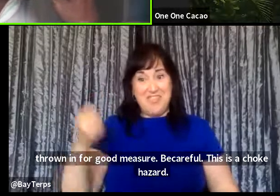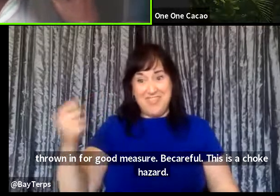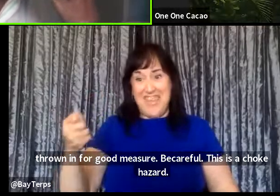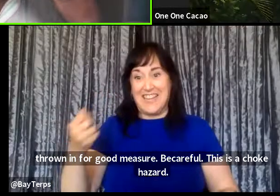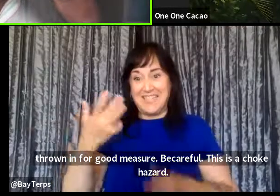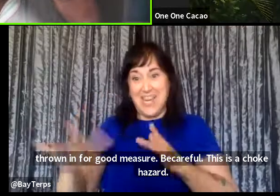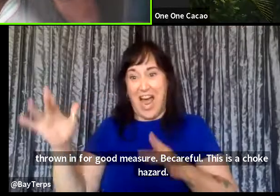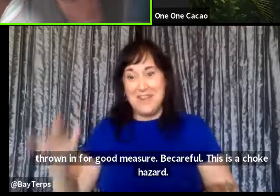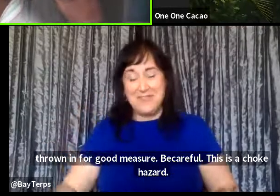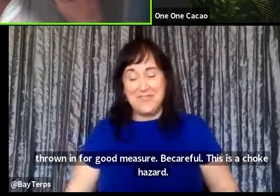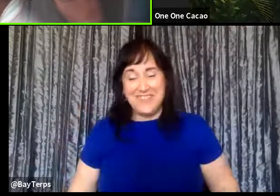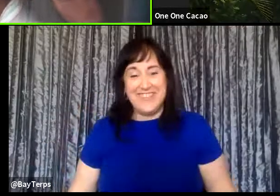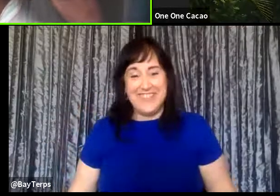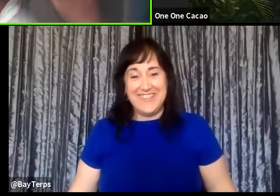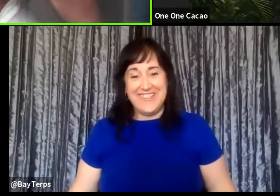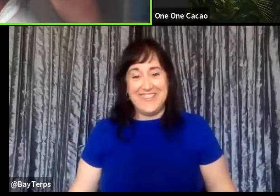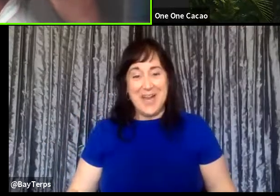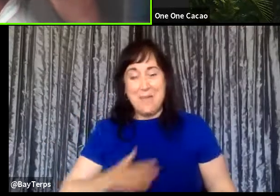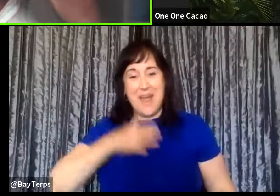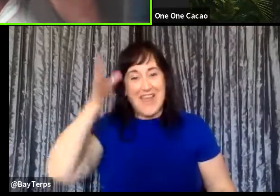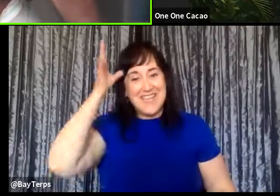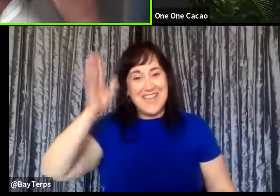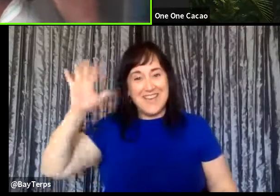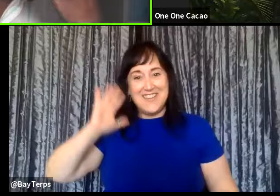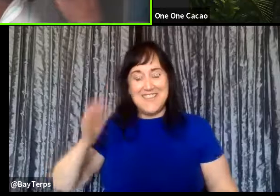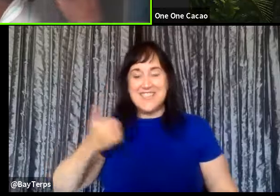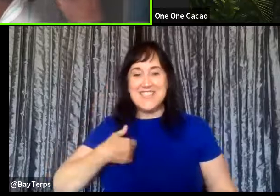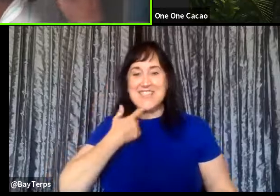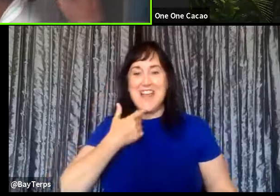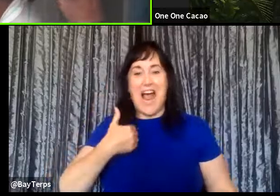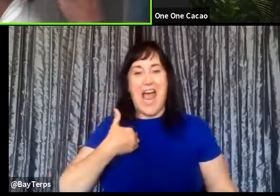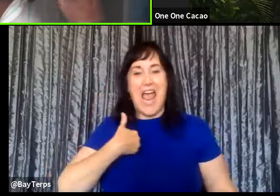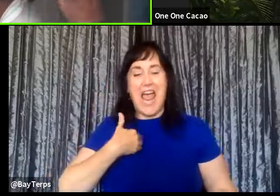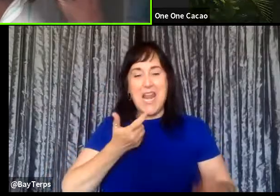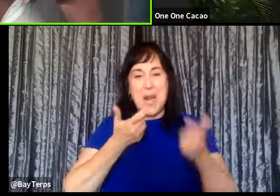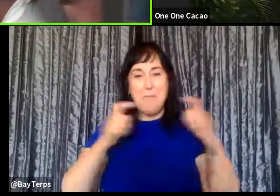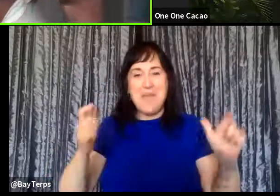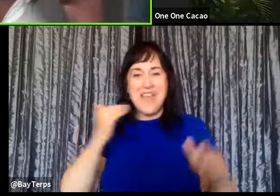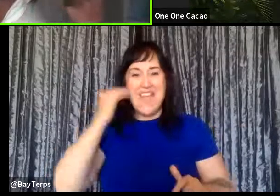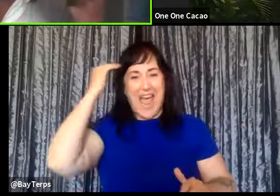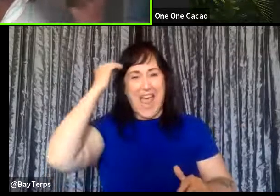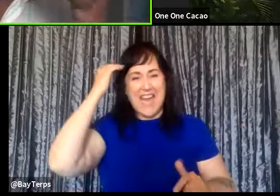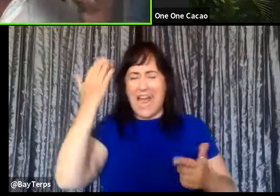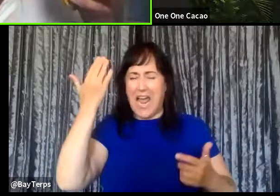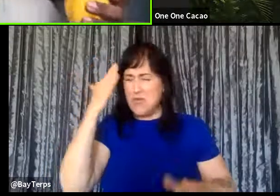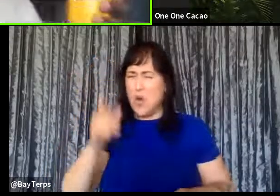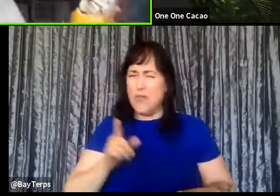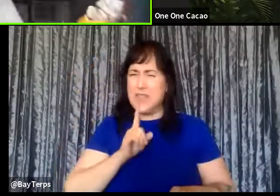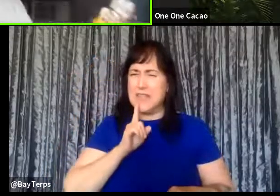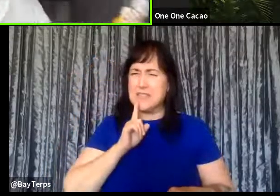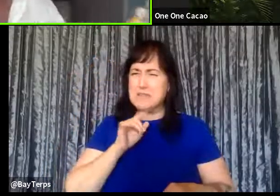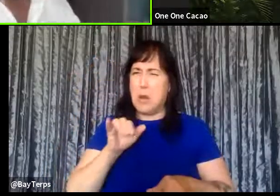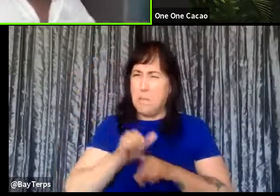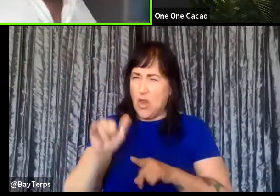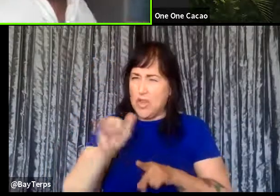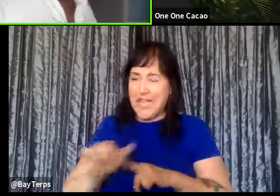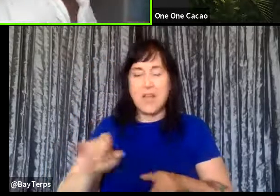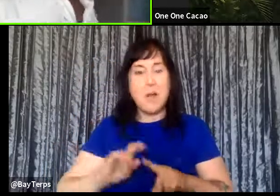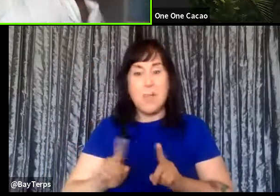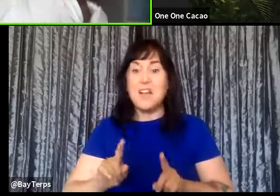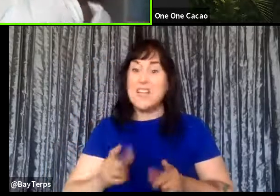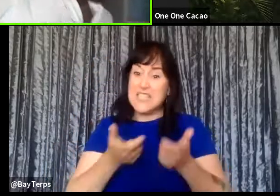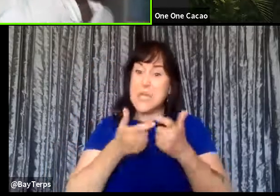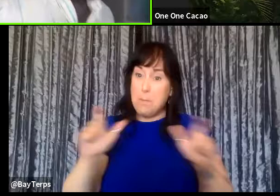I mean, I don't know. My dad used to say I had a big head, Ali. I don't know if that's technically bullying. But either way, this is a big